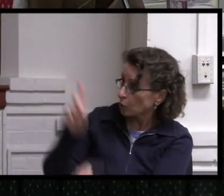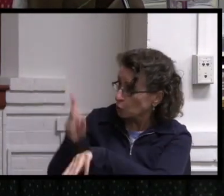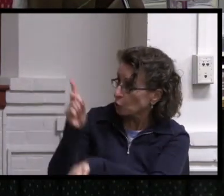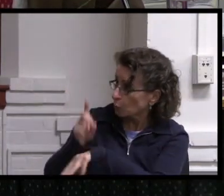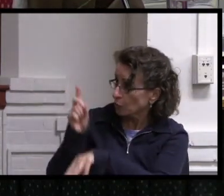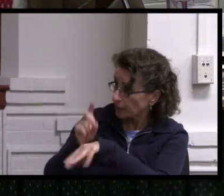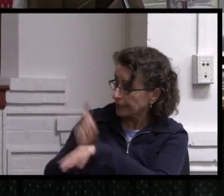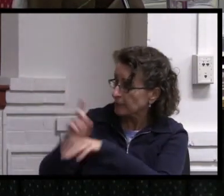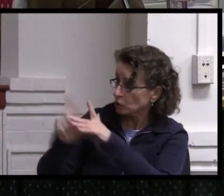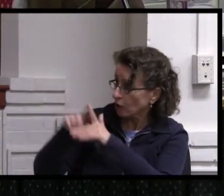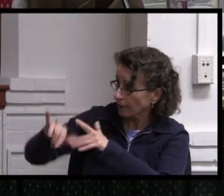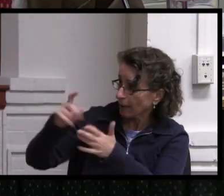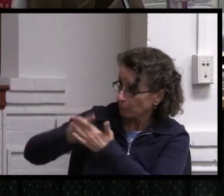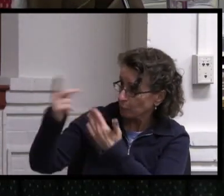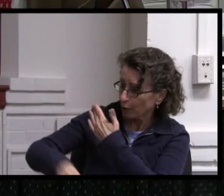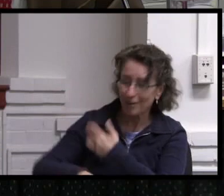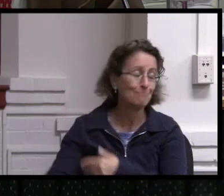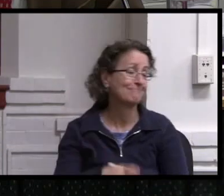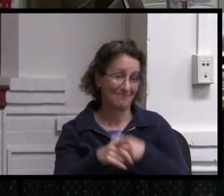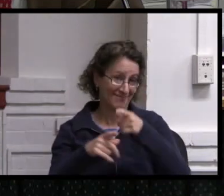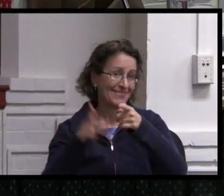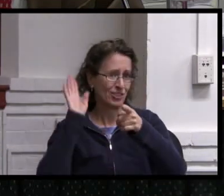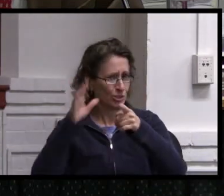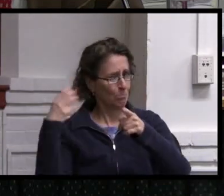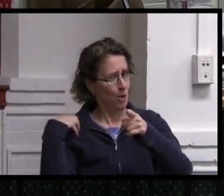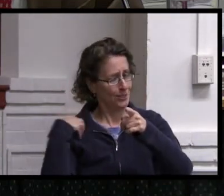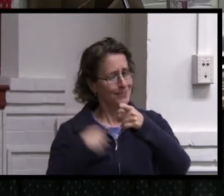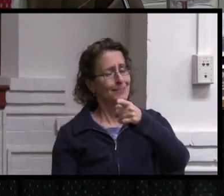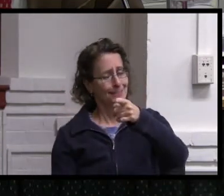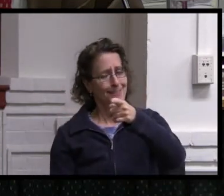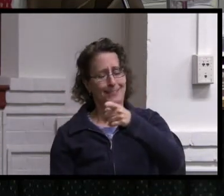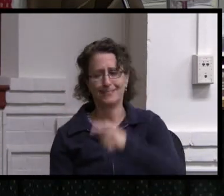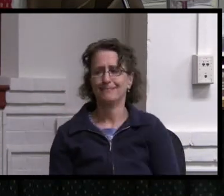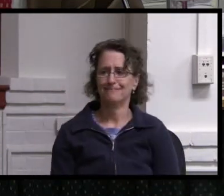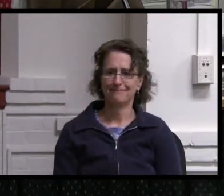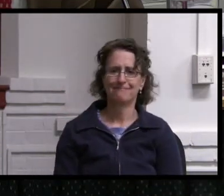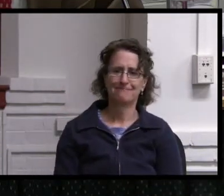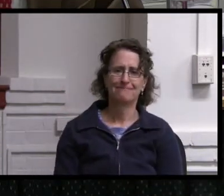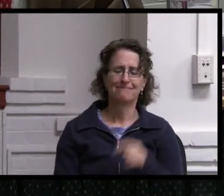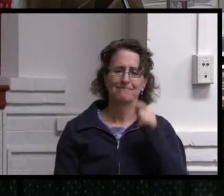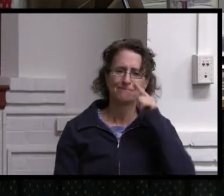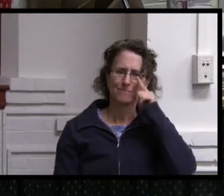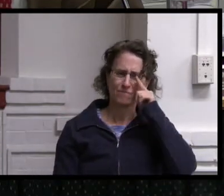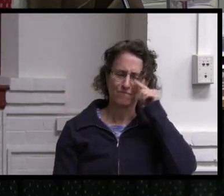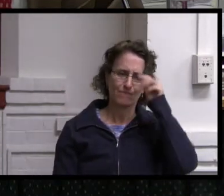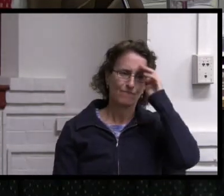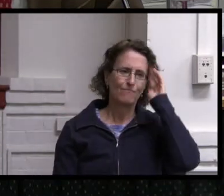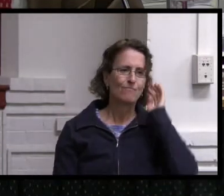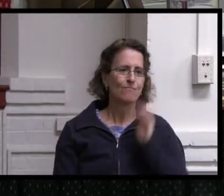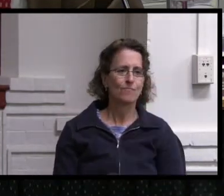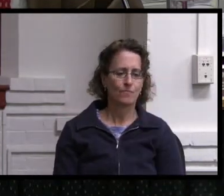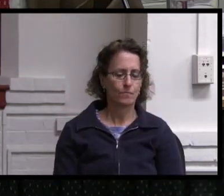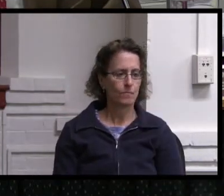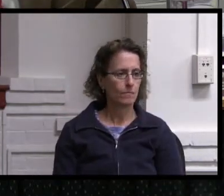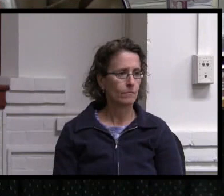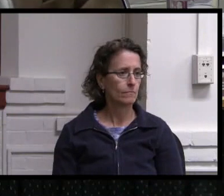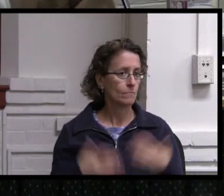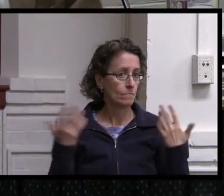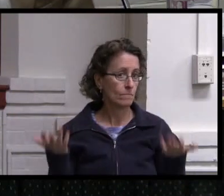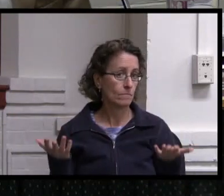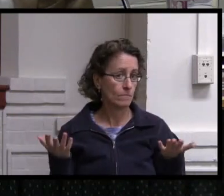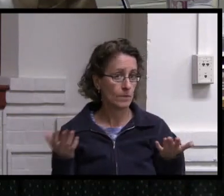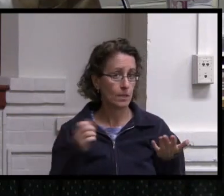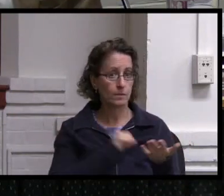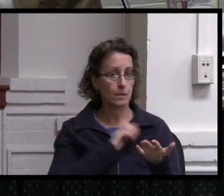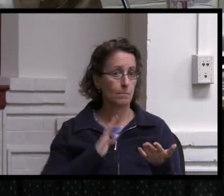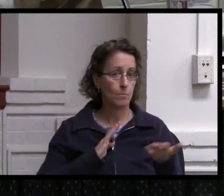Yeah. Yep, she will. I know. Take lead. So I don't know what people on the